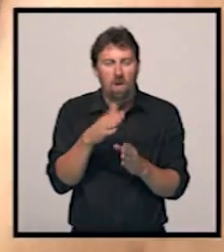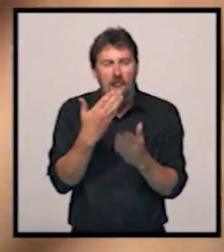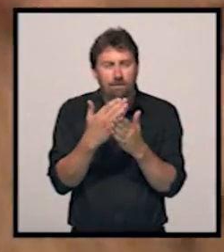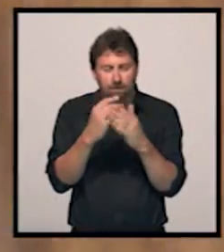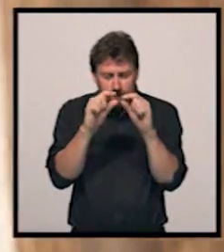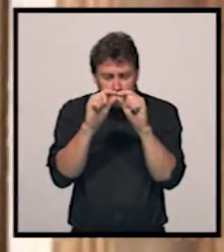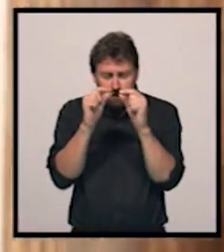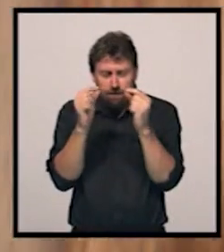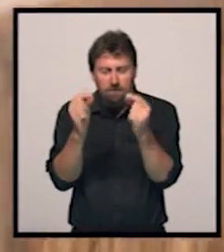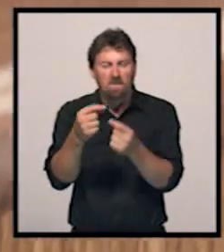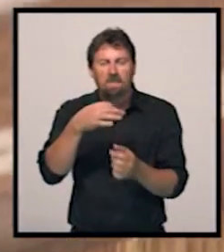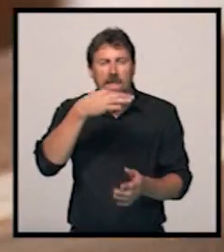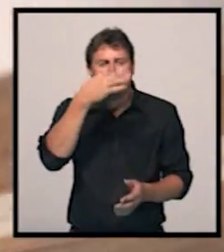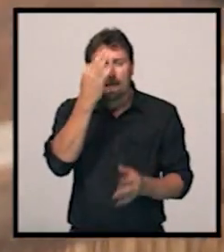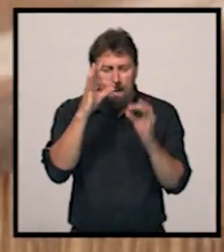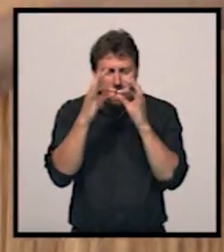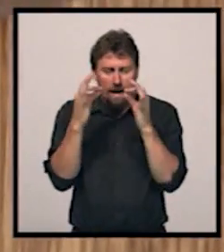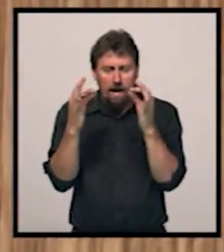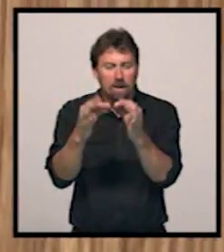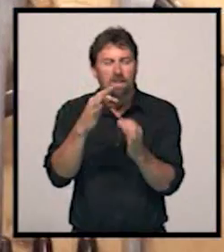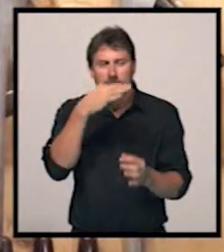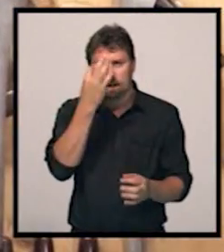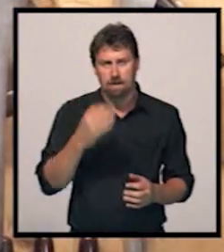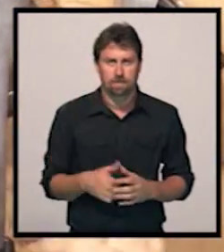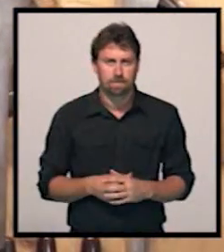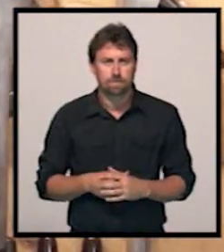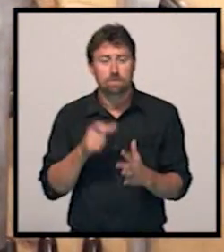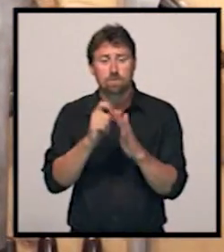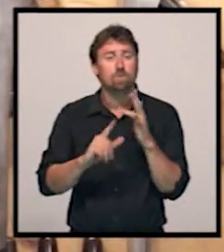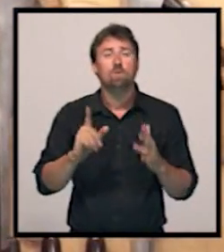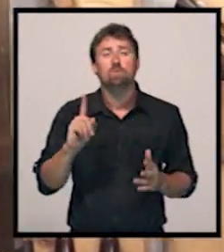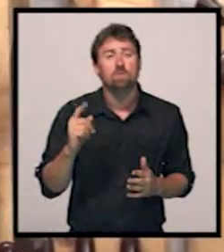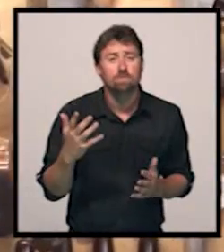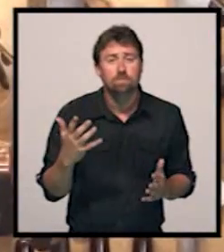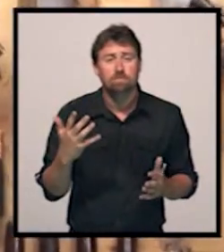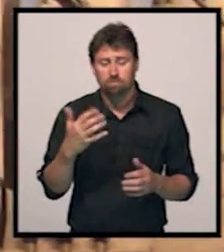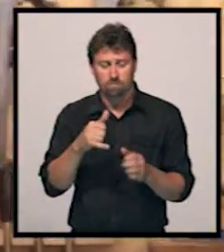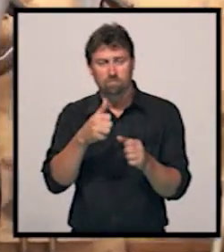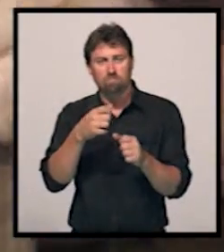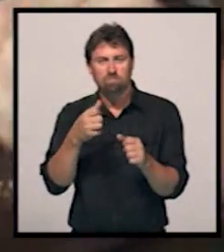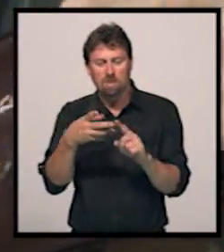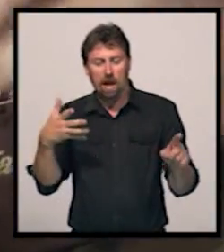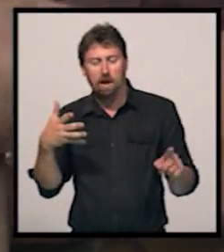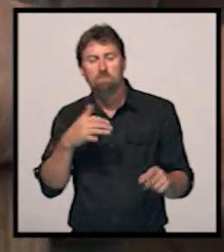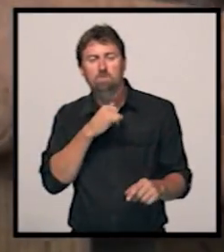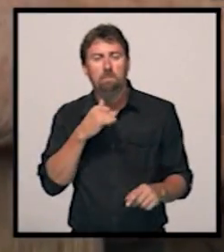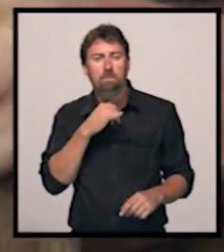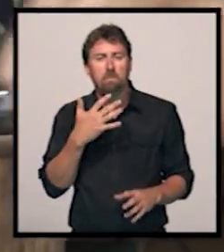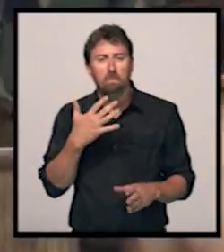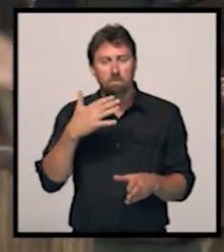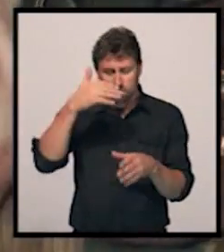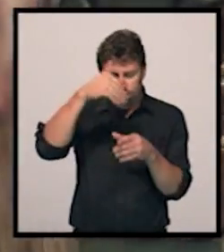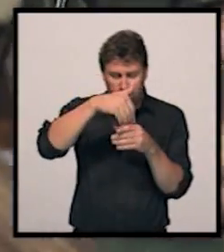little membrane just holding that lid together. To cut it off, it's just a question of a nice sharp knife and some